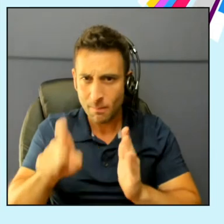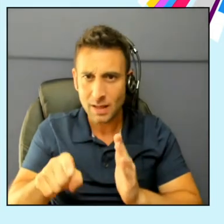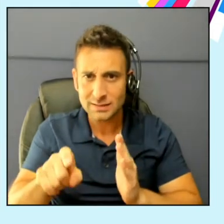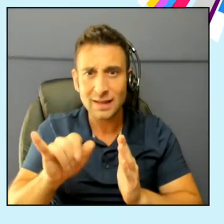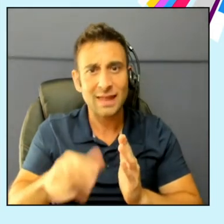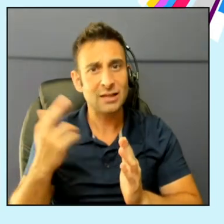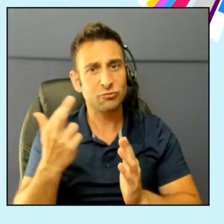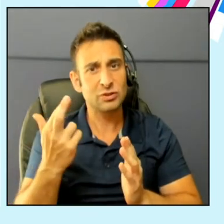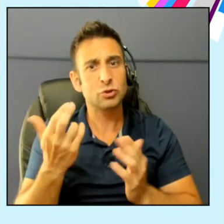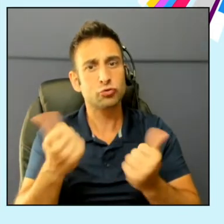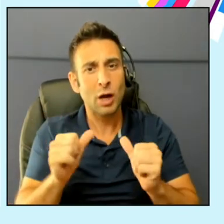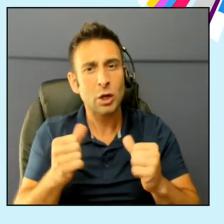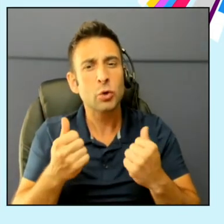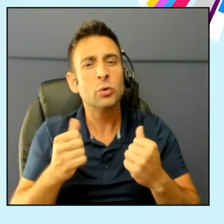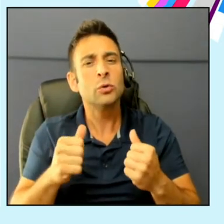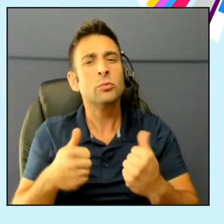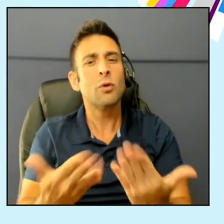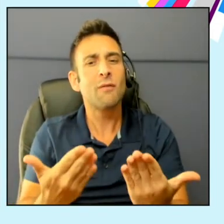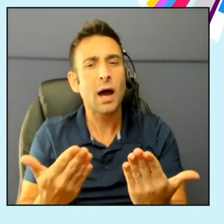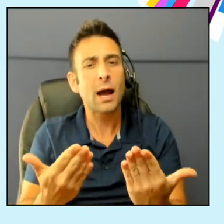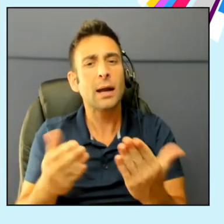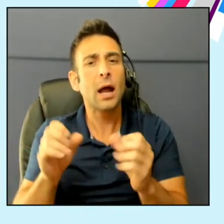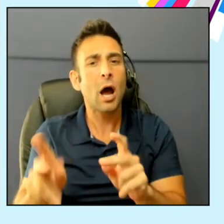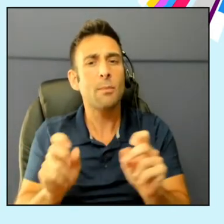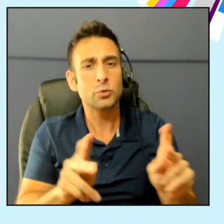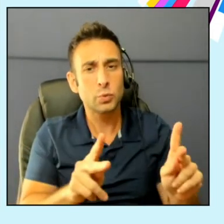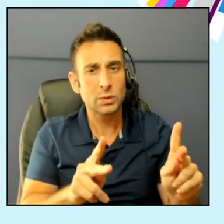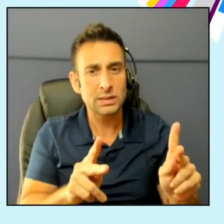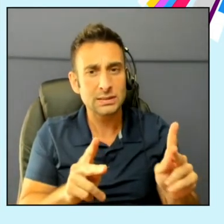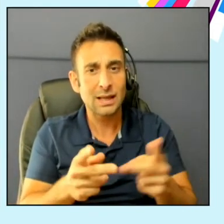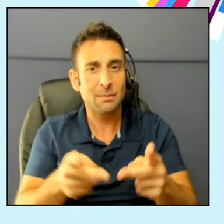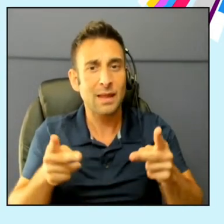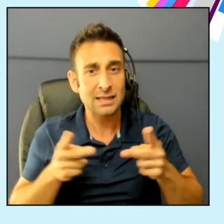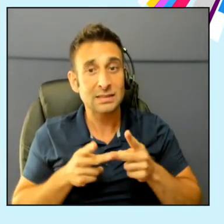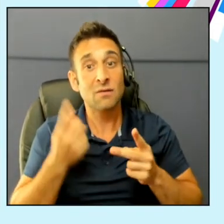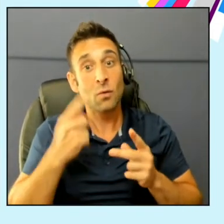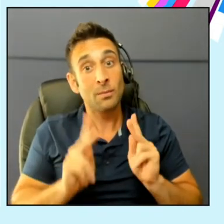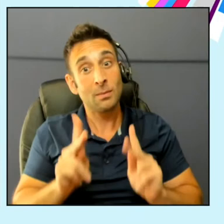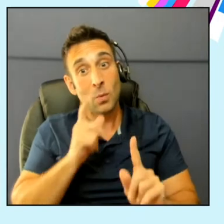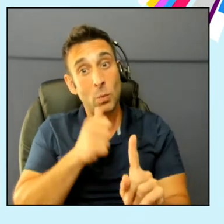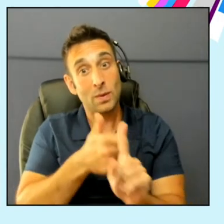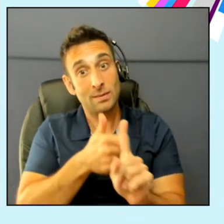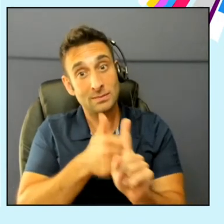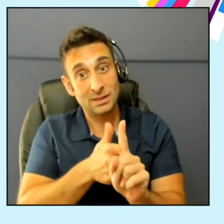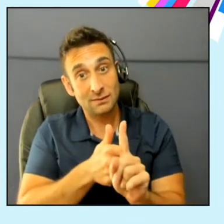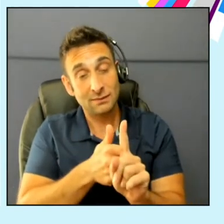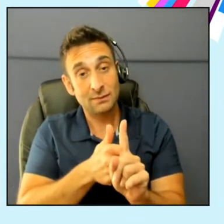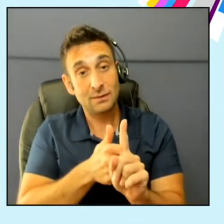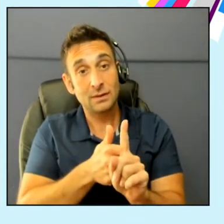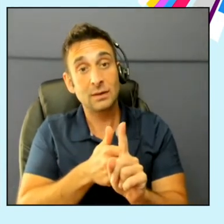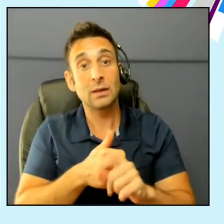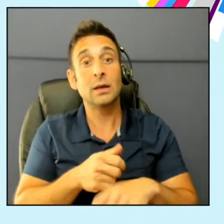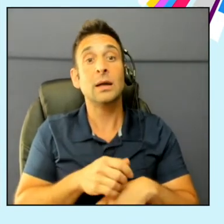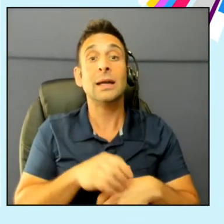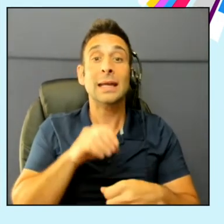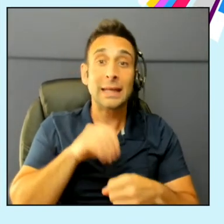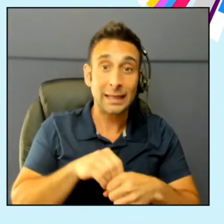create opportunities and places for people in Latam and Costa